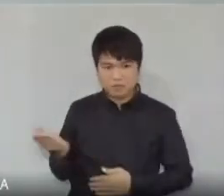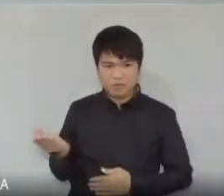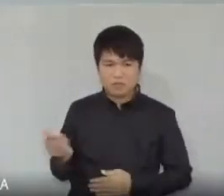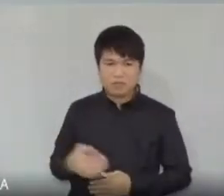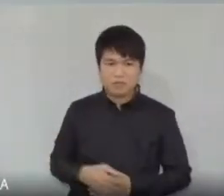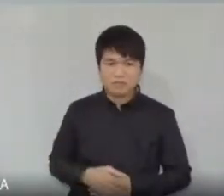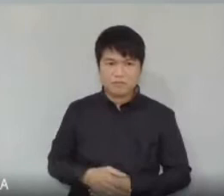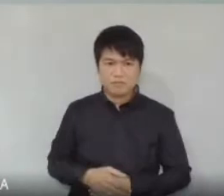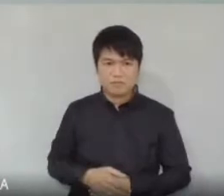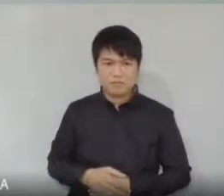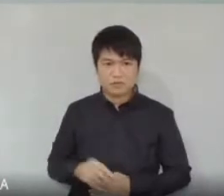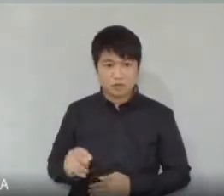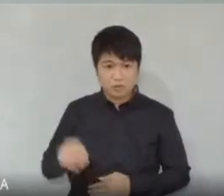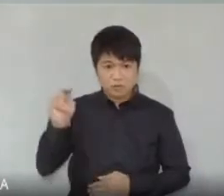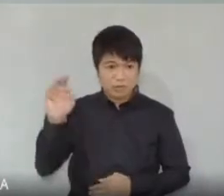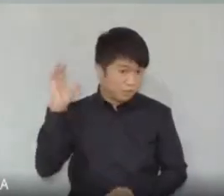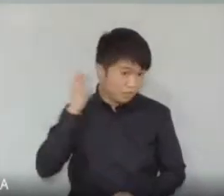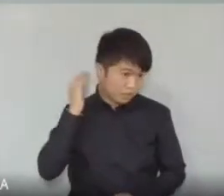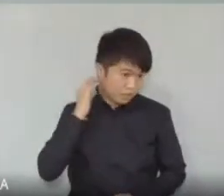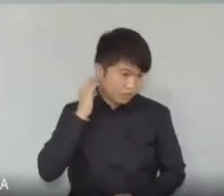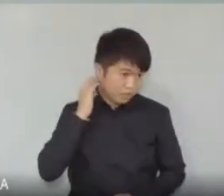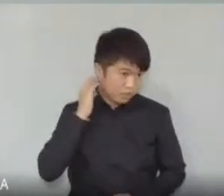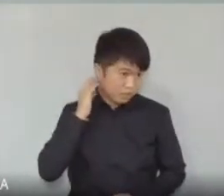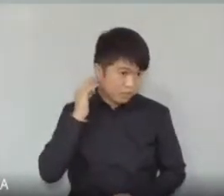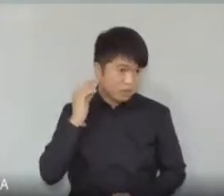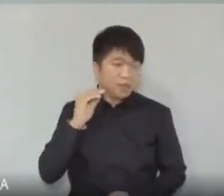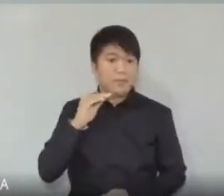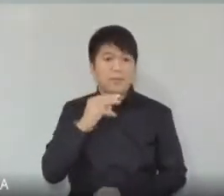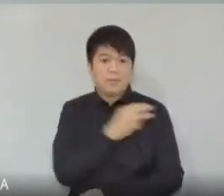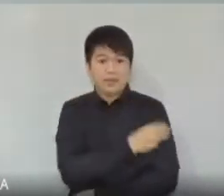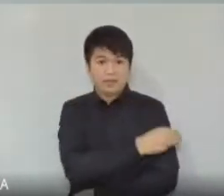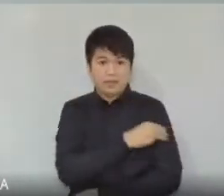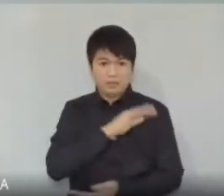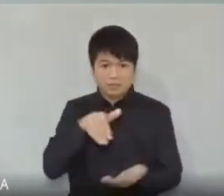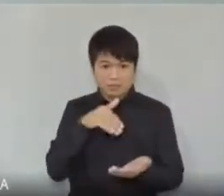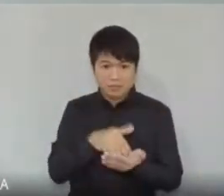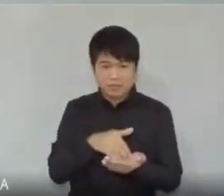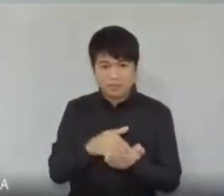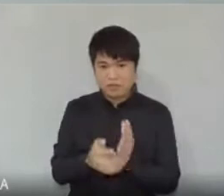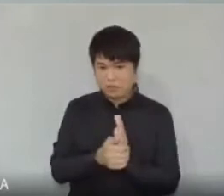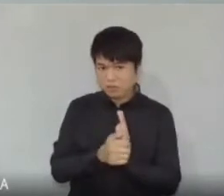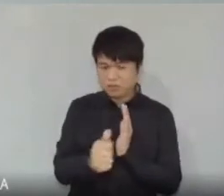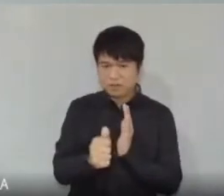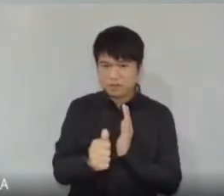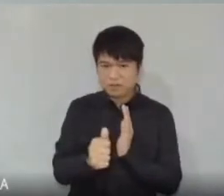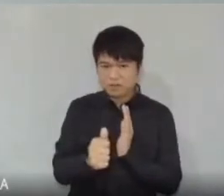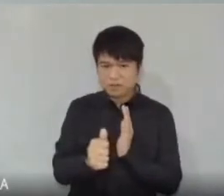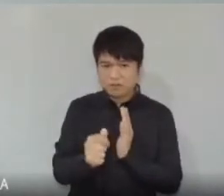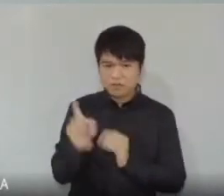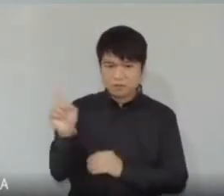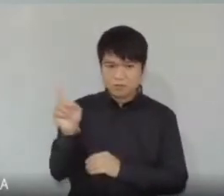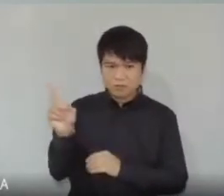actually instructing him on what procedures will be done, parang bedside discussion, you know, and I think that this is very